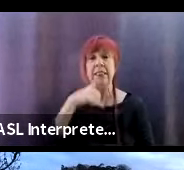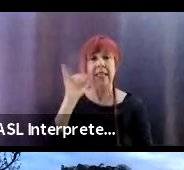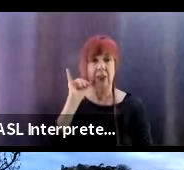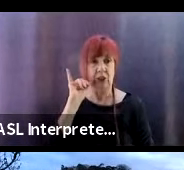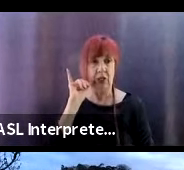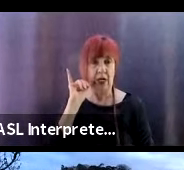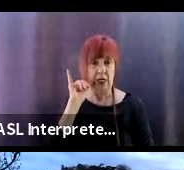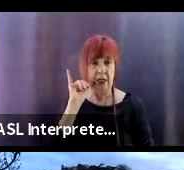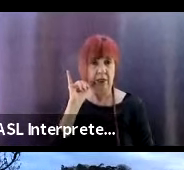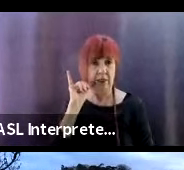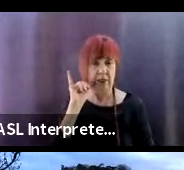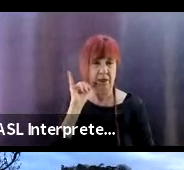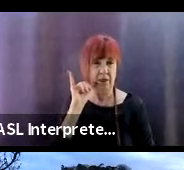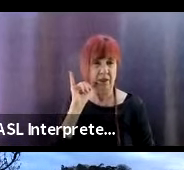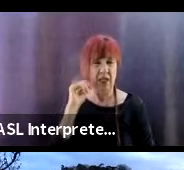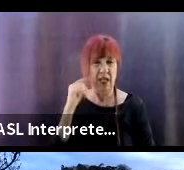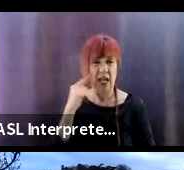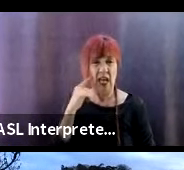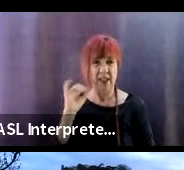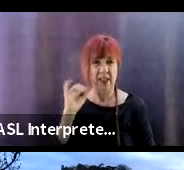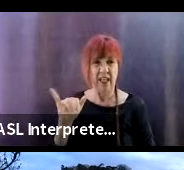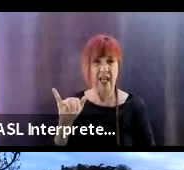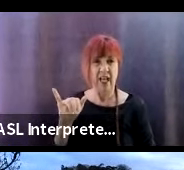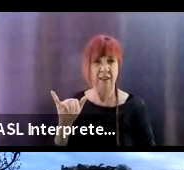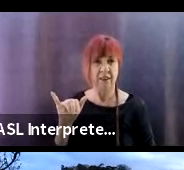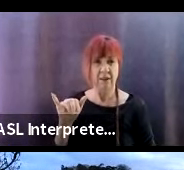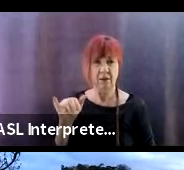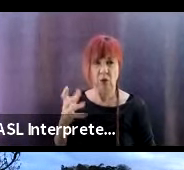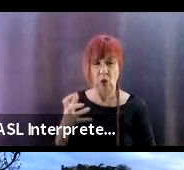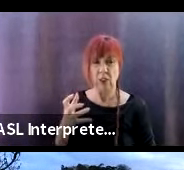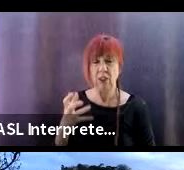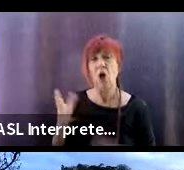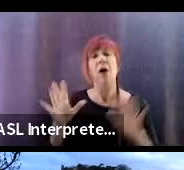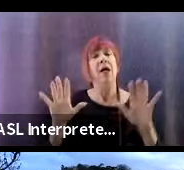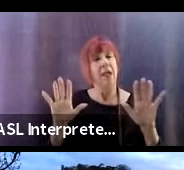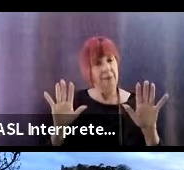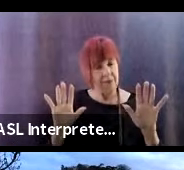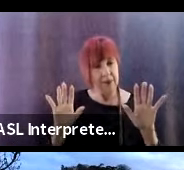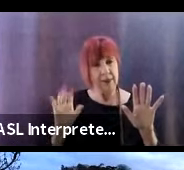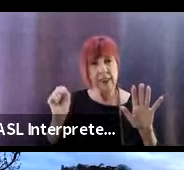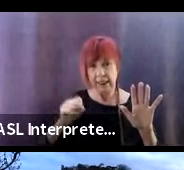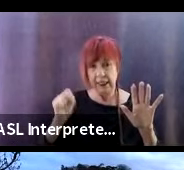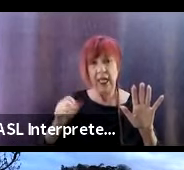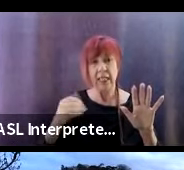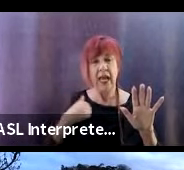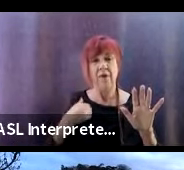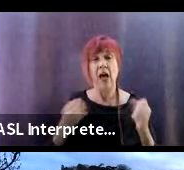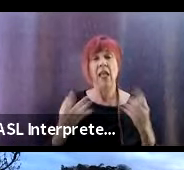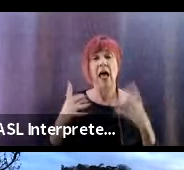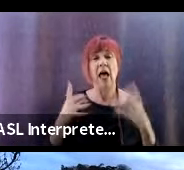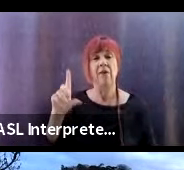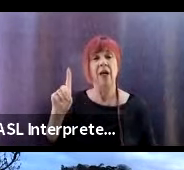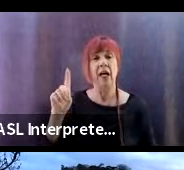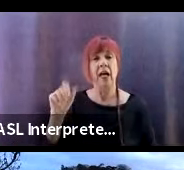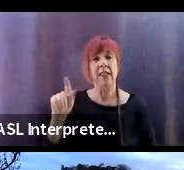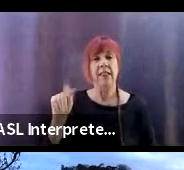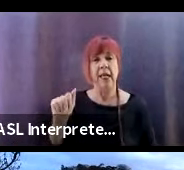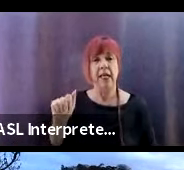about, like, you know, on an ongoing basis. So again, just acknowledging we've had a lot of data challenges with the